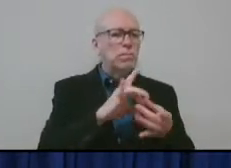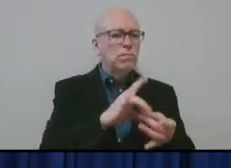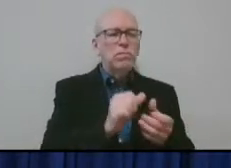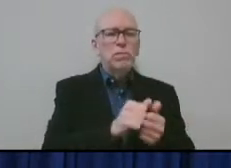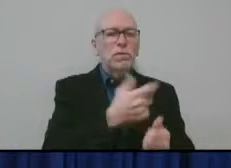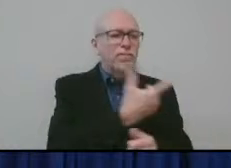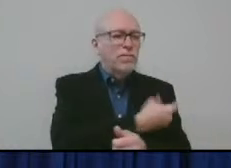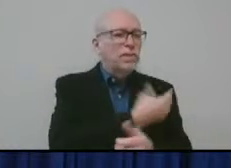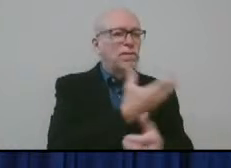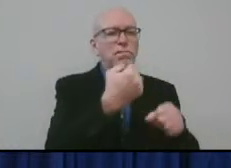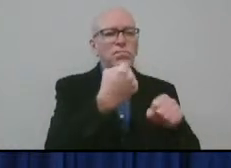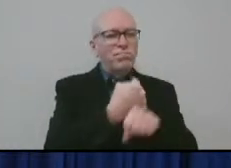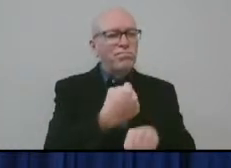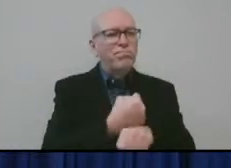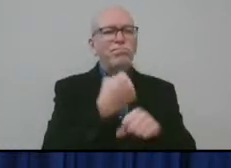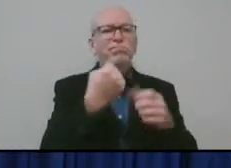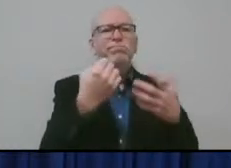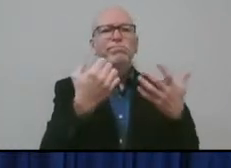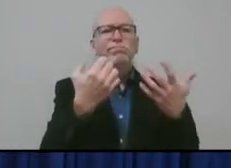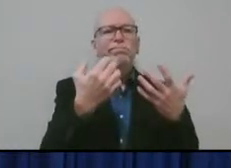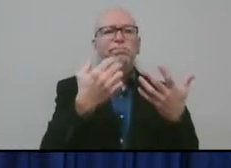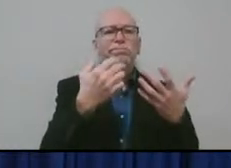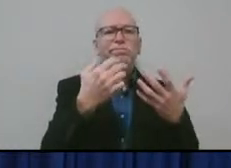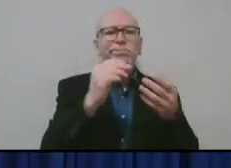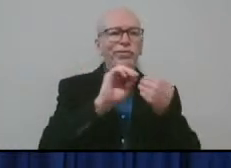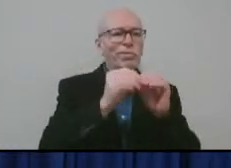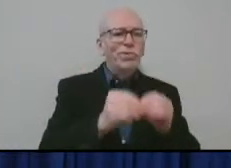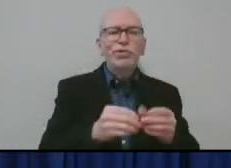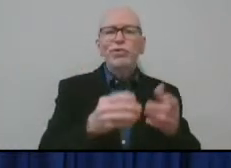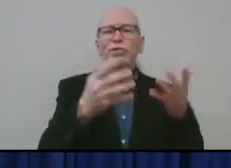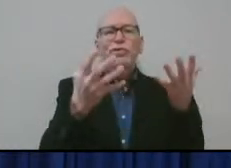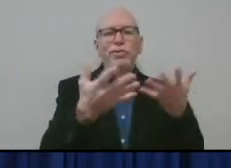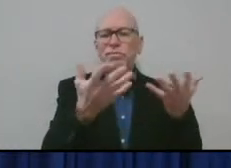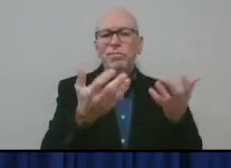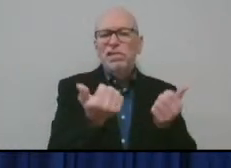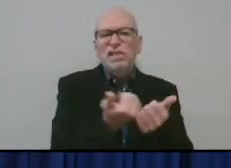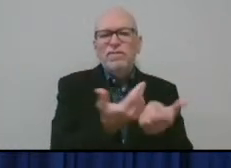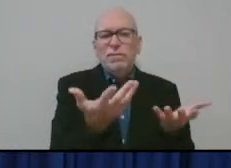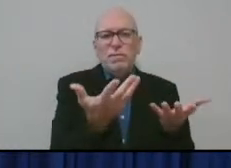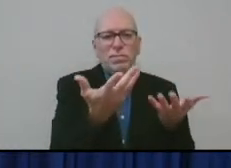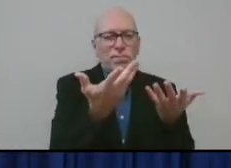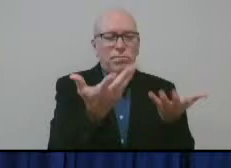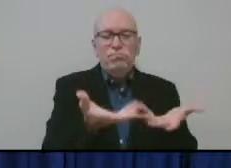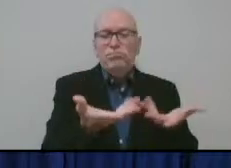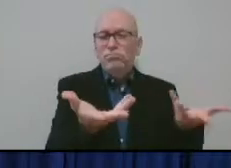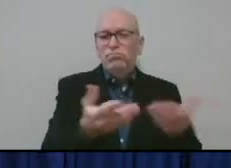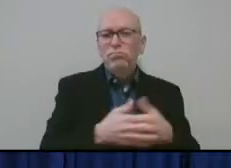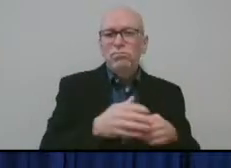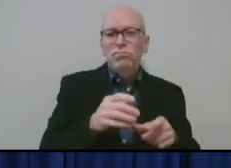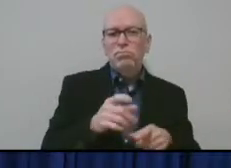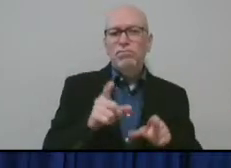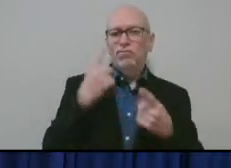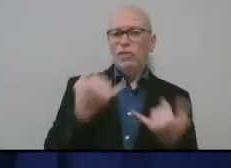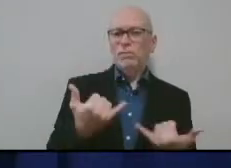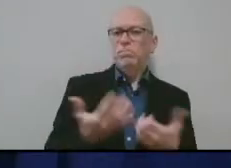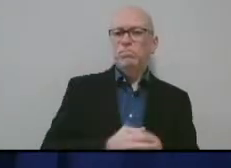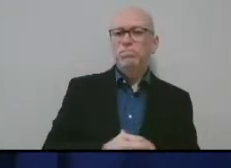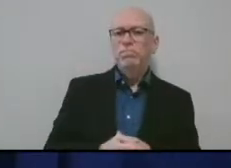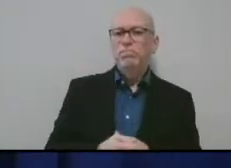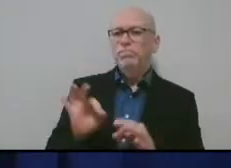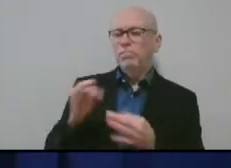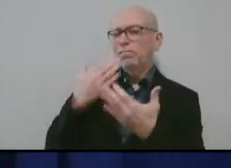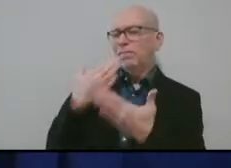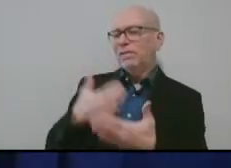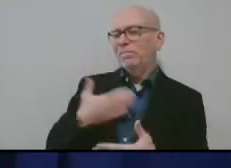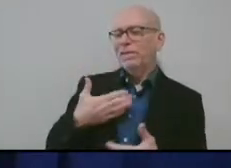and all of our numerical data that's driving all these decisions as they stand today. Thanks. Happy to,